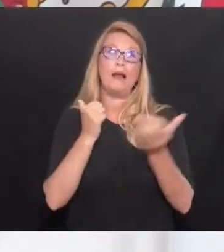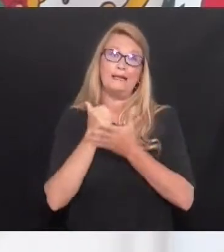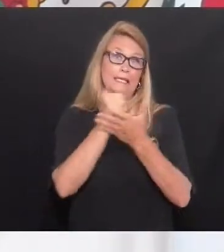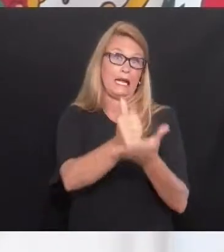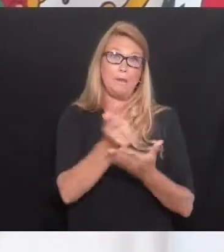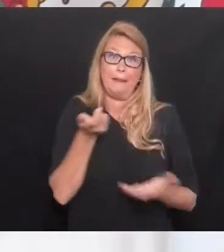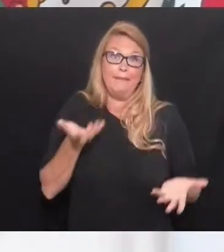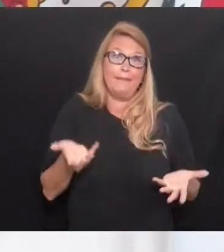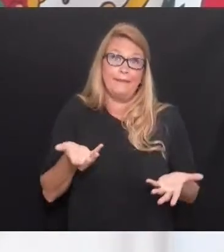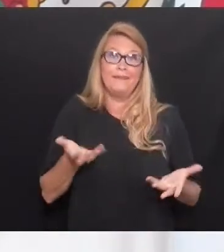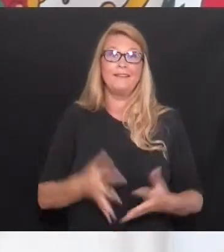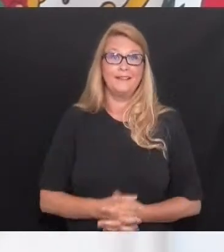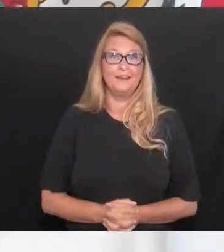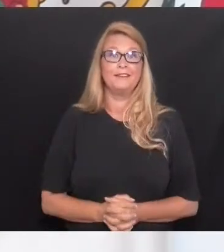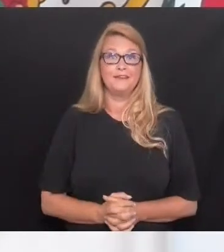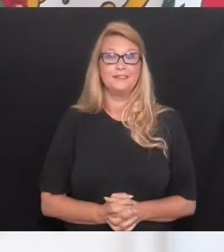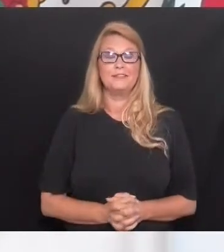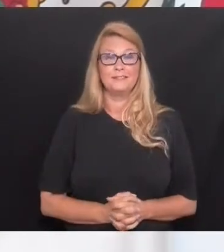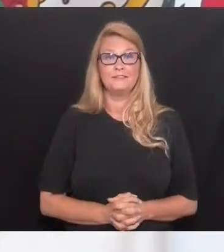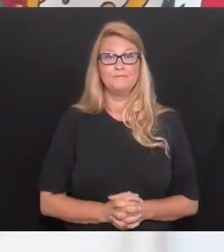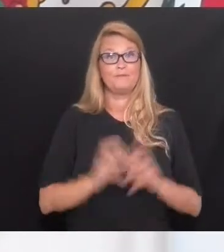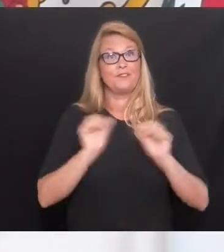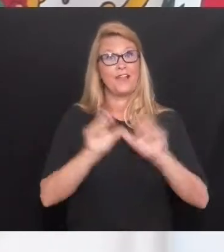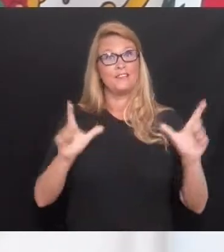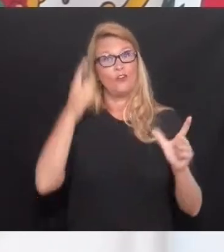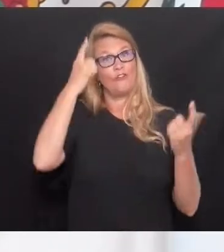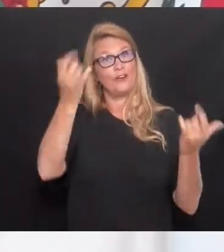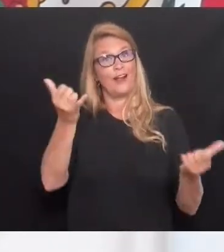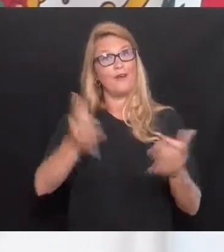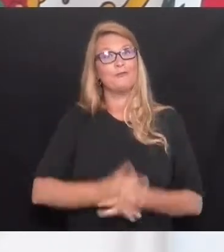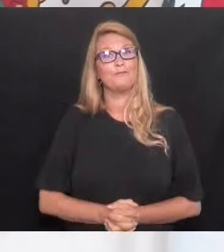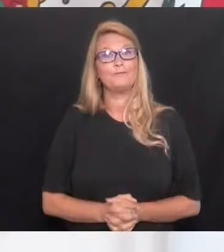little bit, and that's all I got right now.